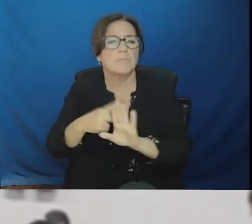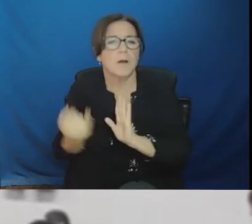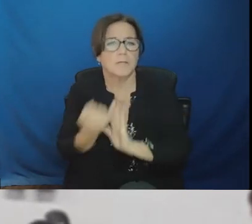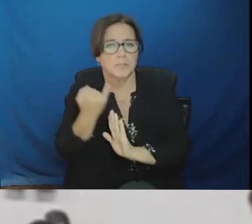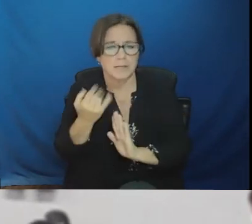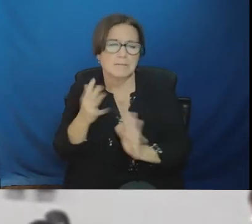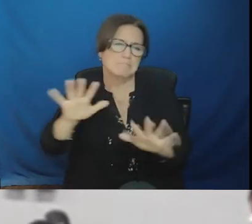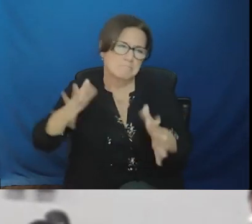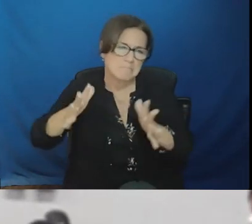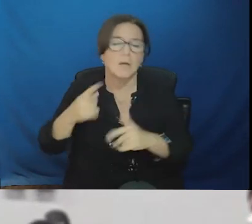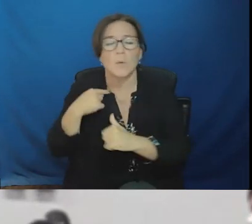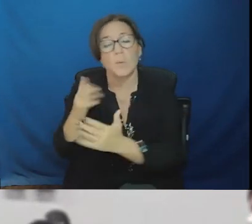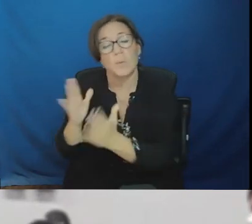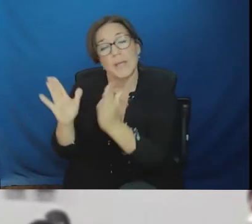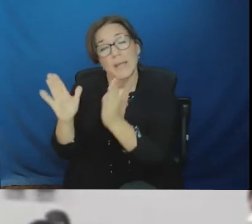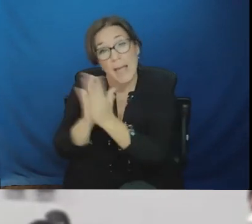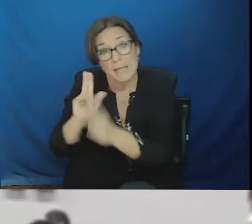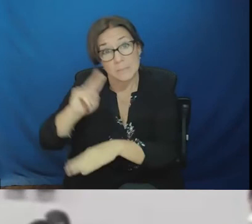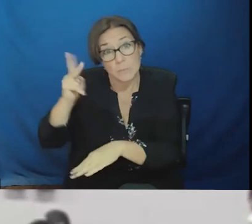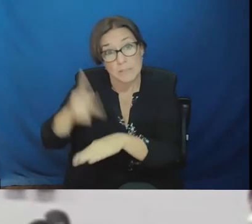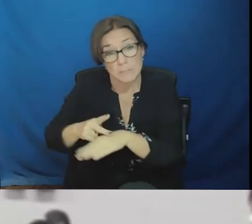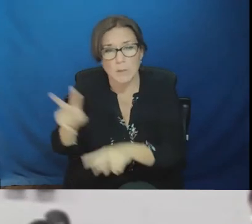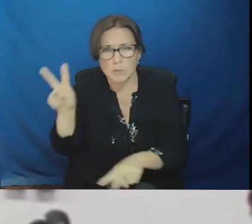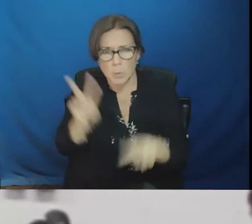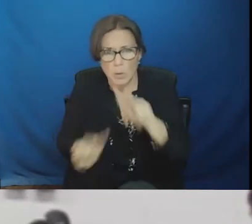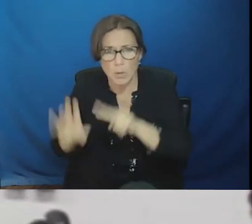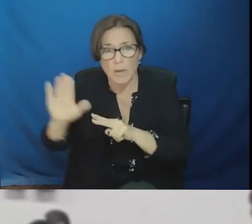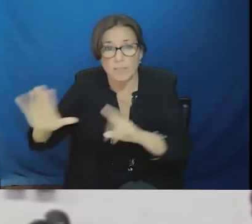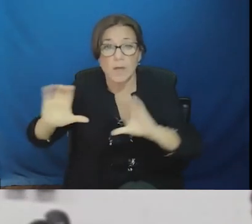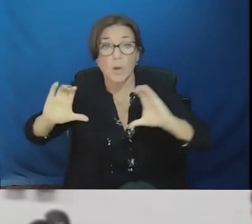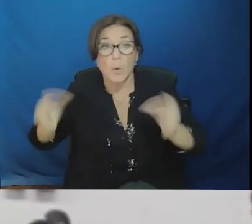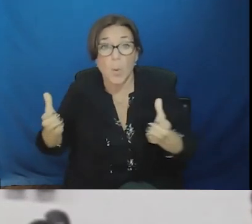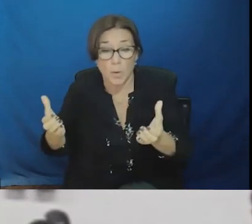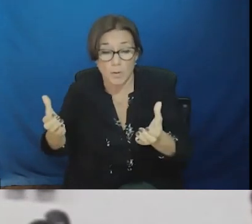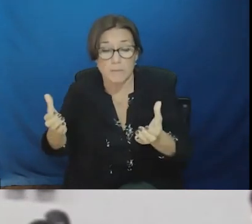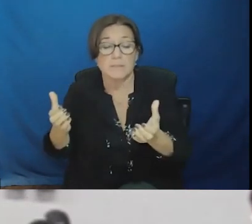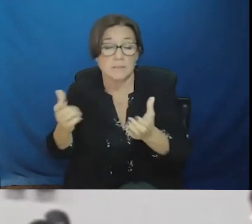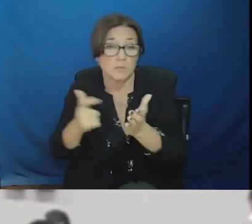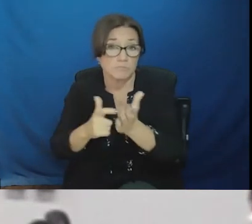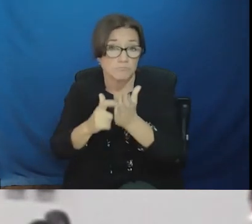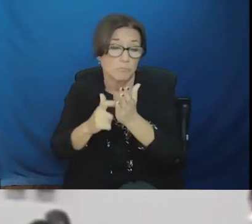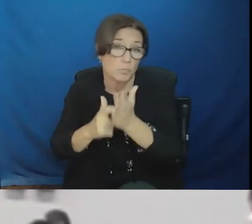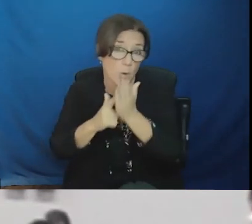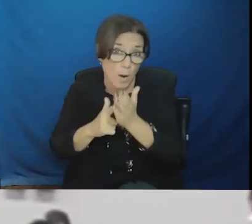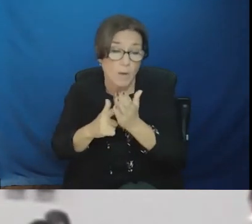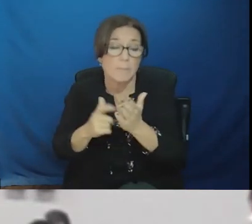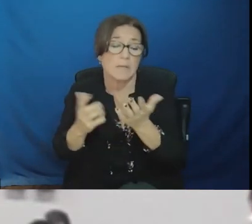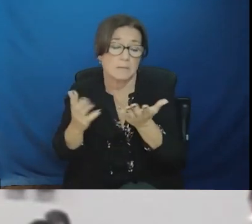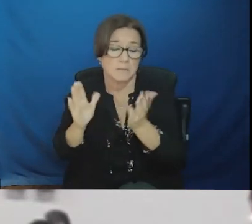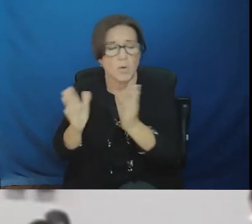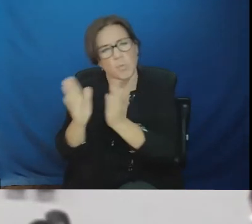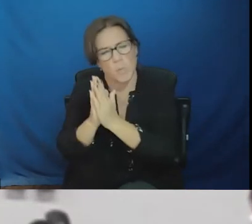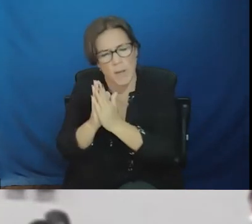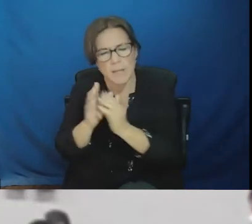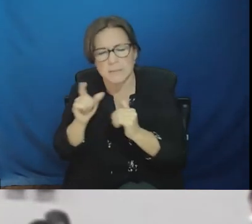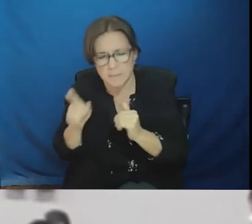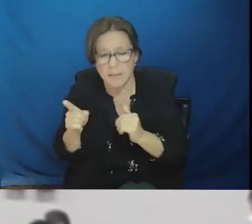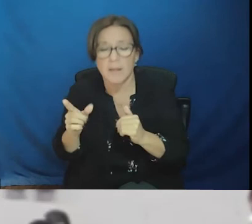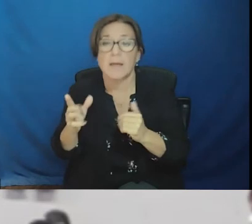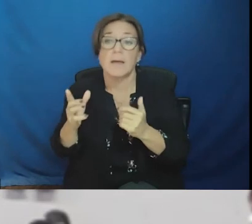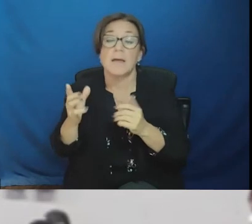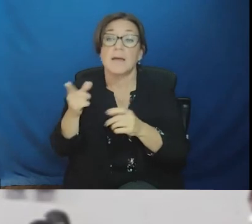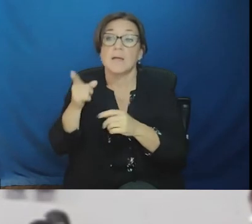their course requests and then make the calculations based on a class size that